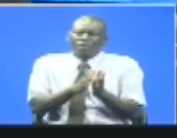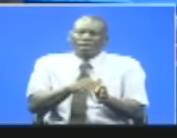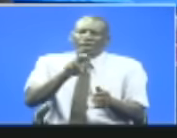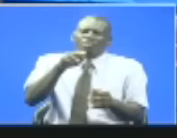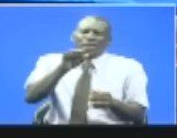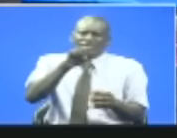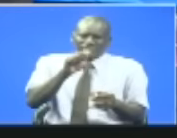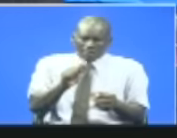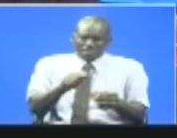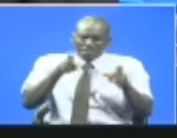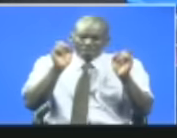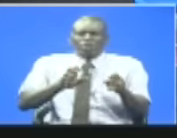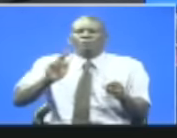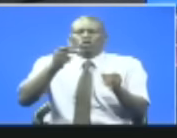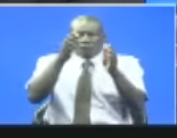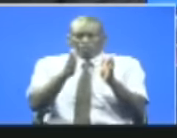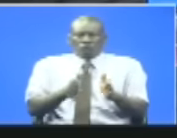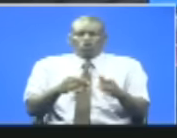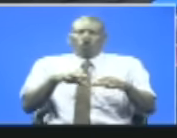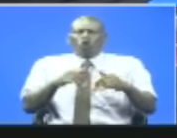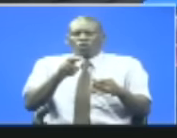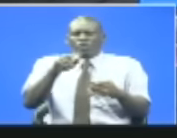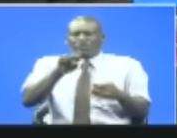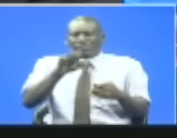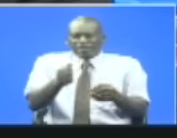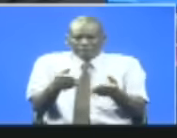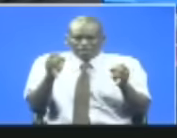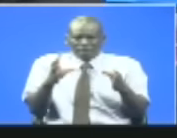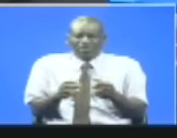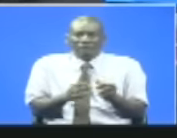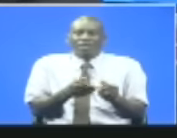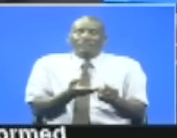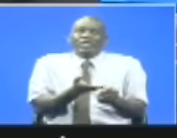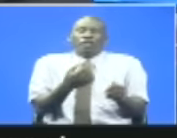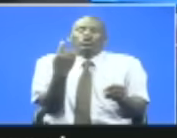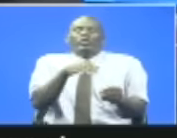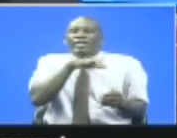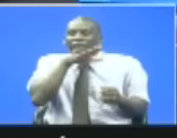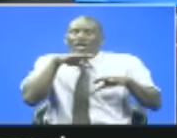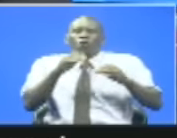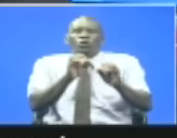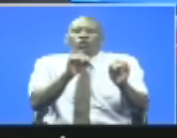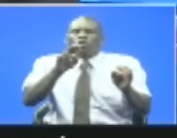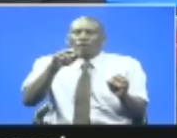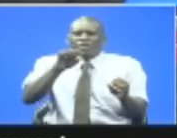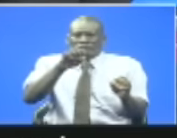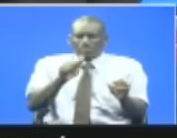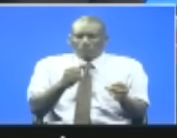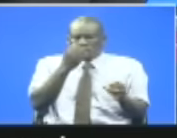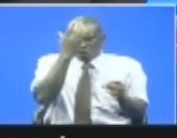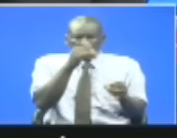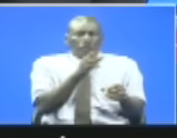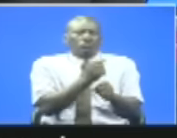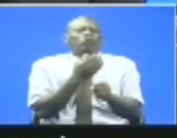exist. It's as simple as clear. It is either Raila Odinga or no NASA. Why would you want to trade your